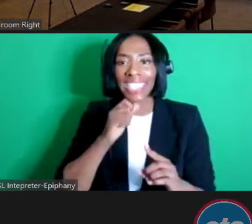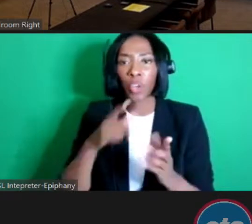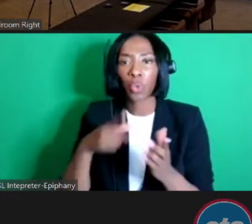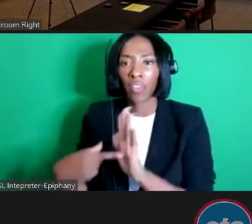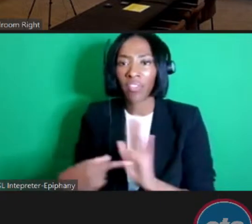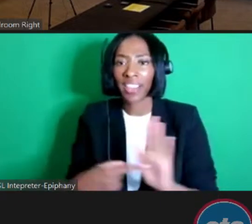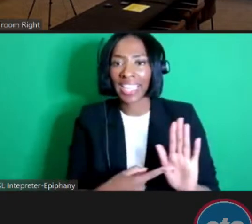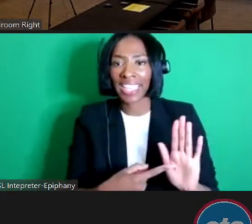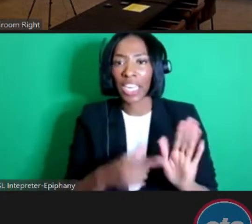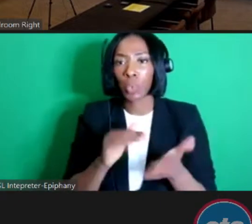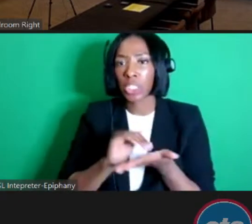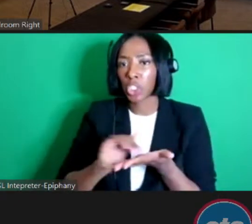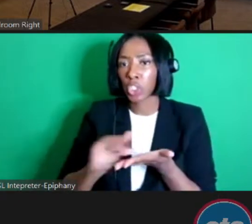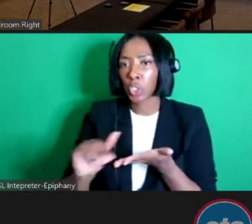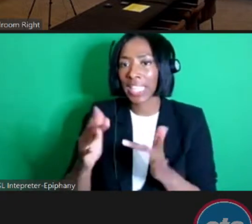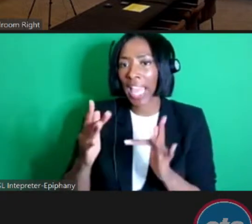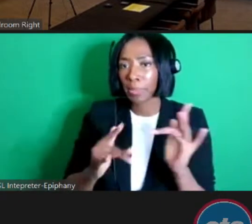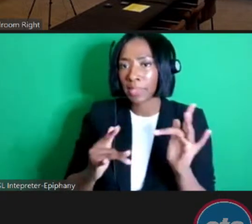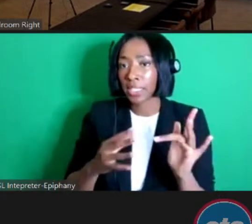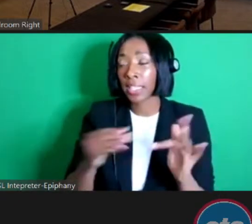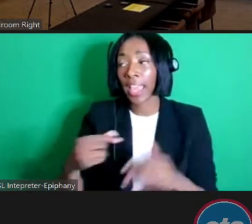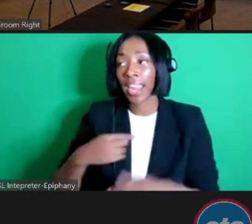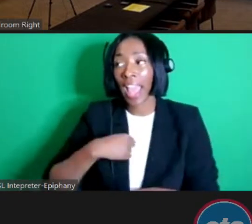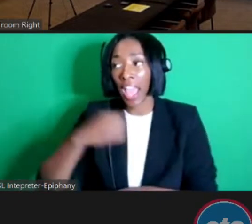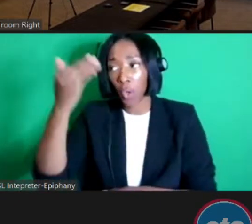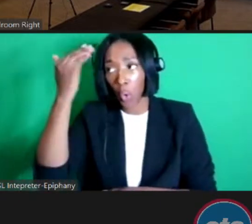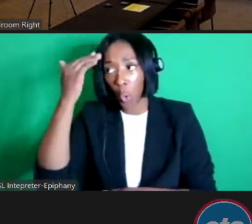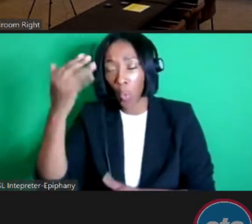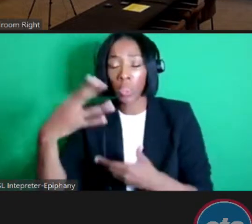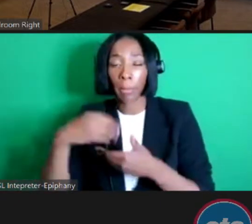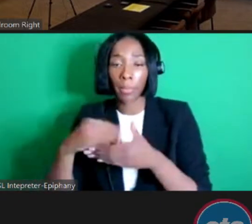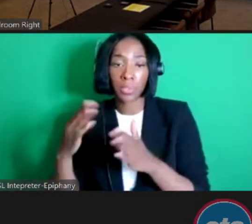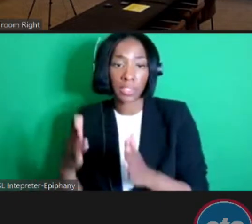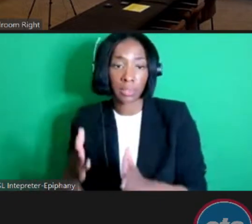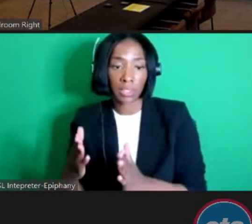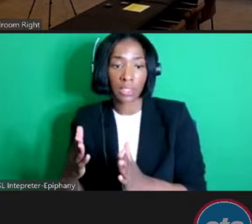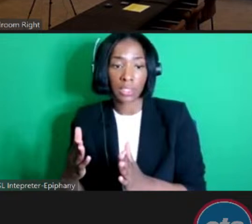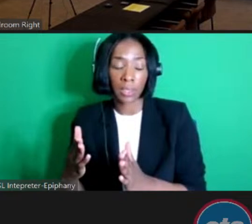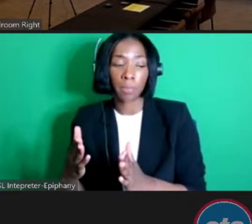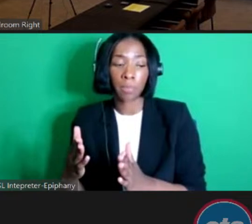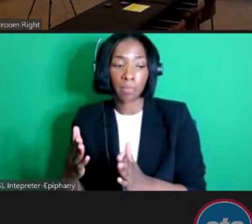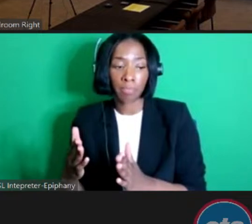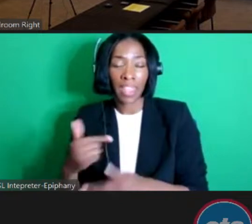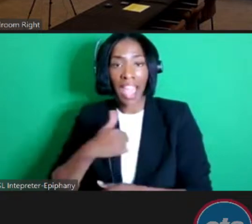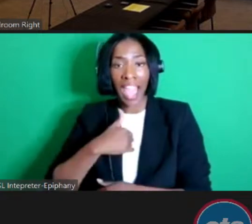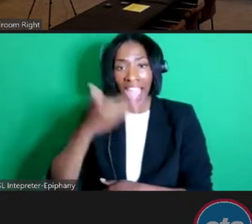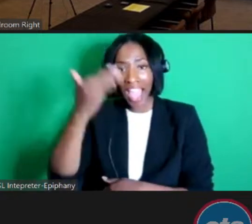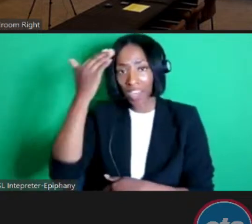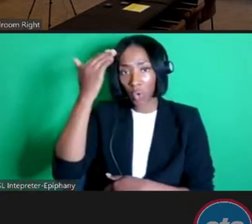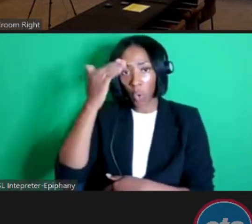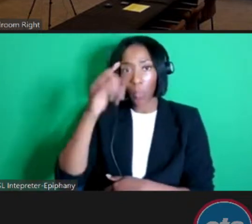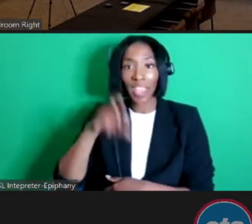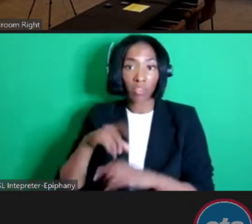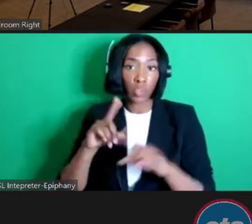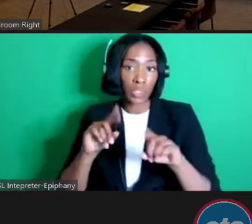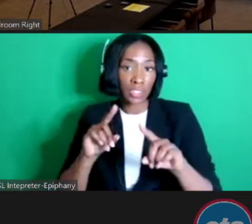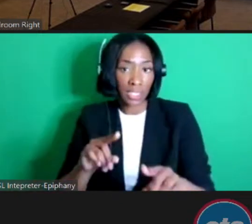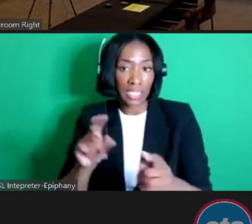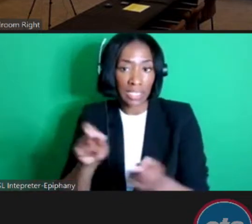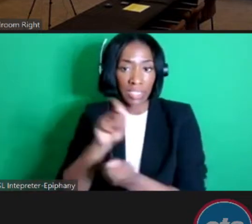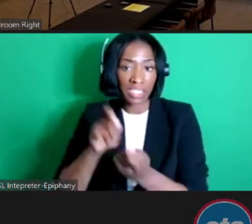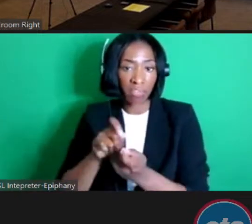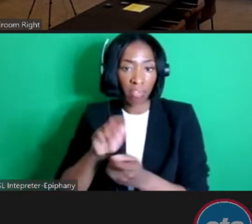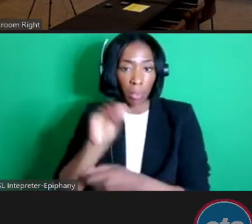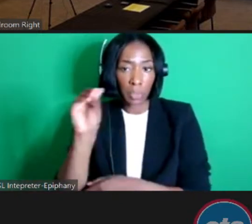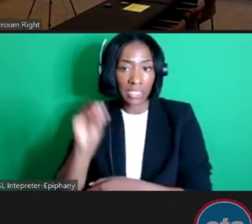an excused absence. And I know that the participants, I know that we have to, attend a certain percentage of